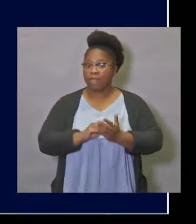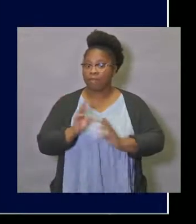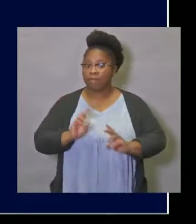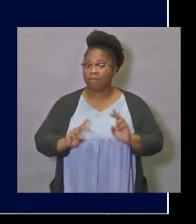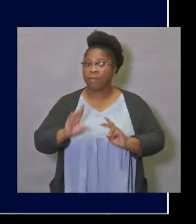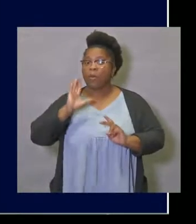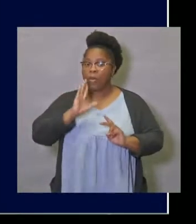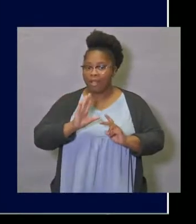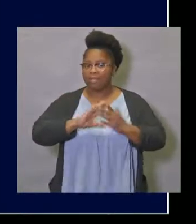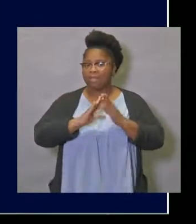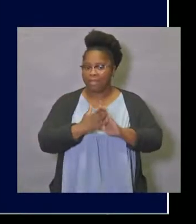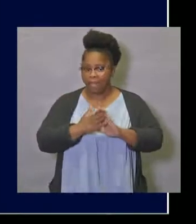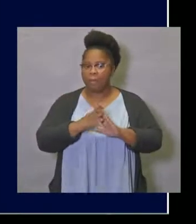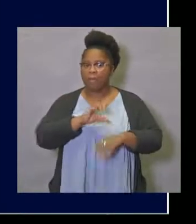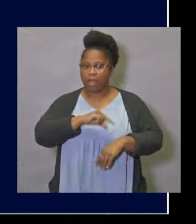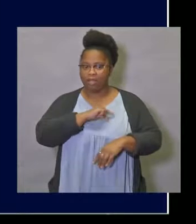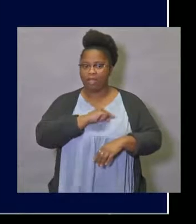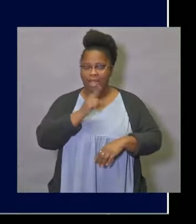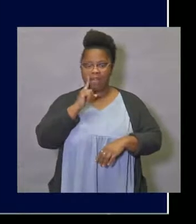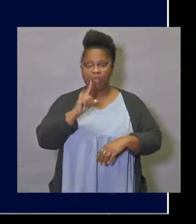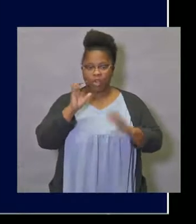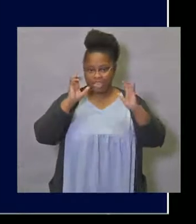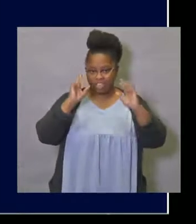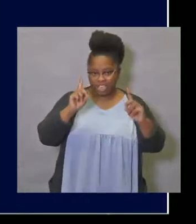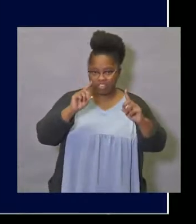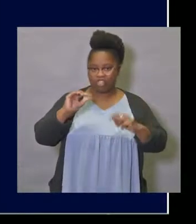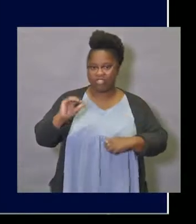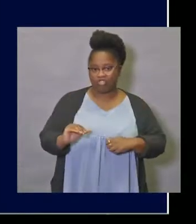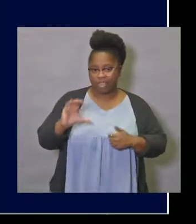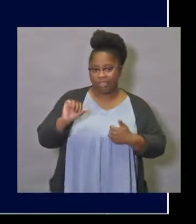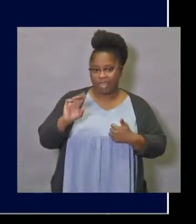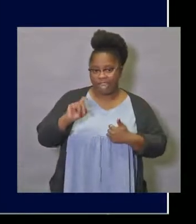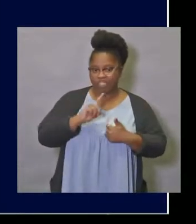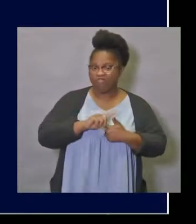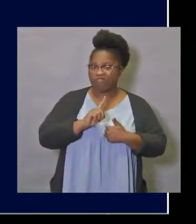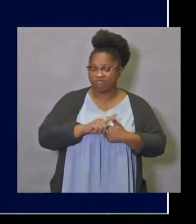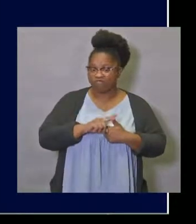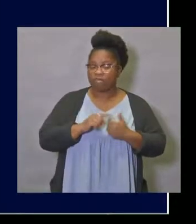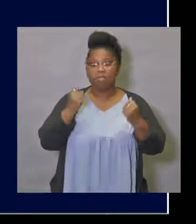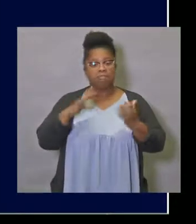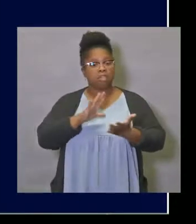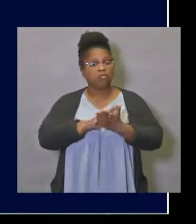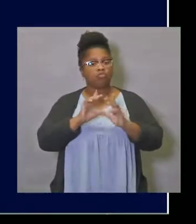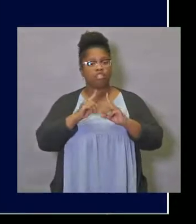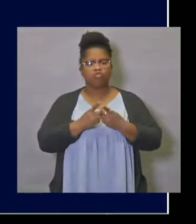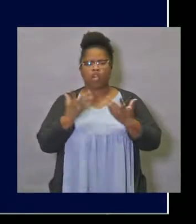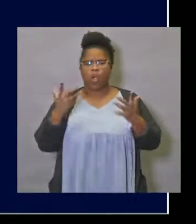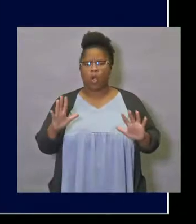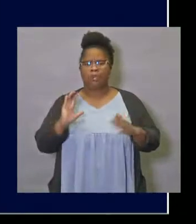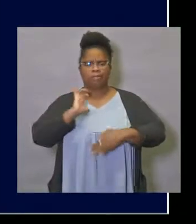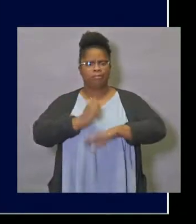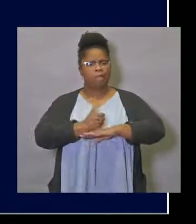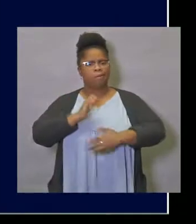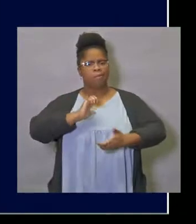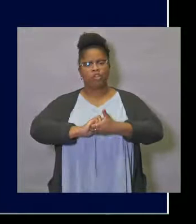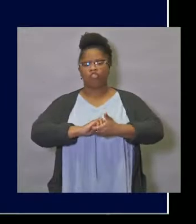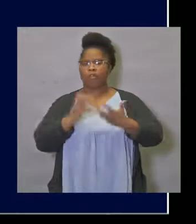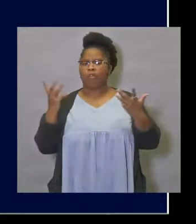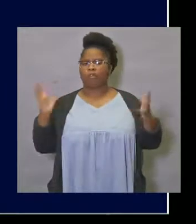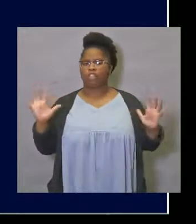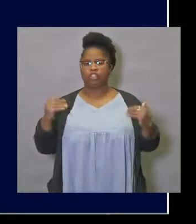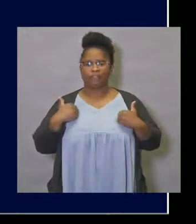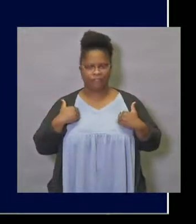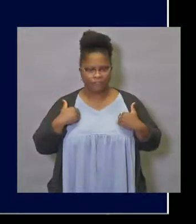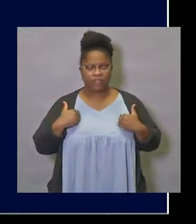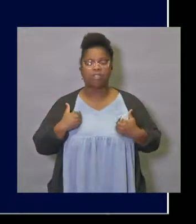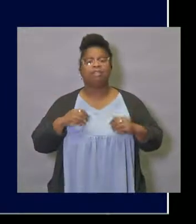eligible for vaccine in the education and childcare sector. Many school districts already have their partnerships and capacity to create their